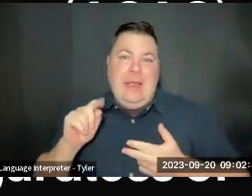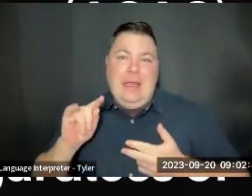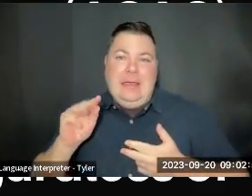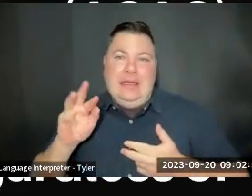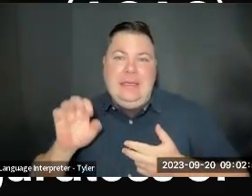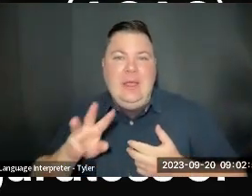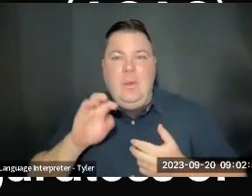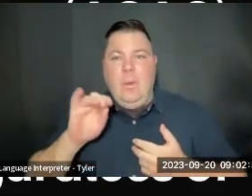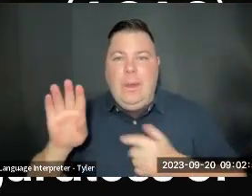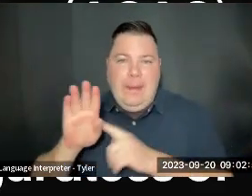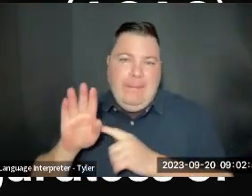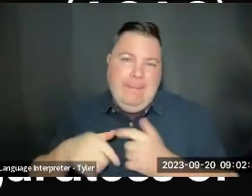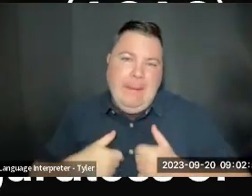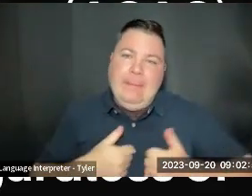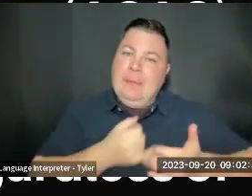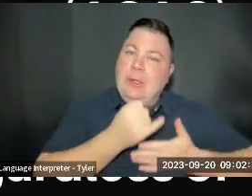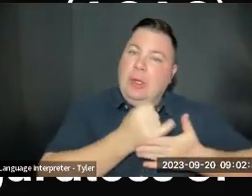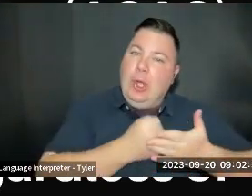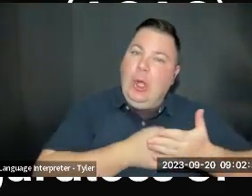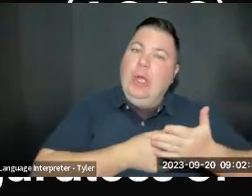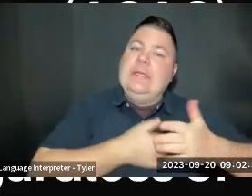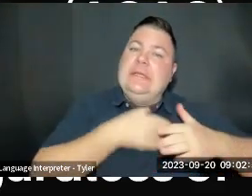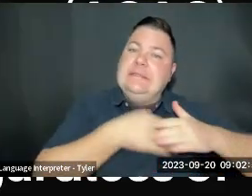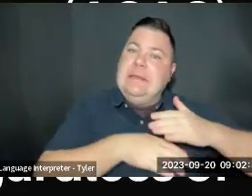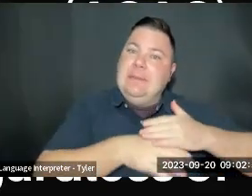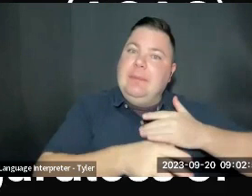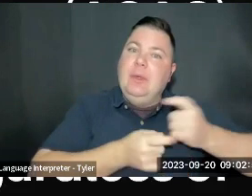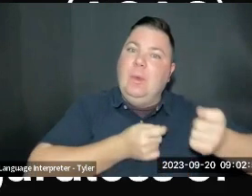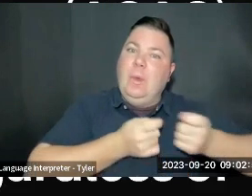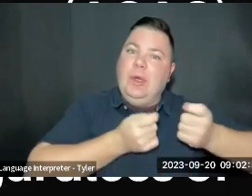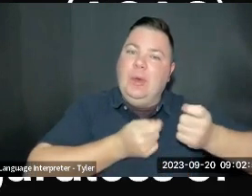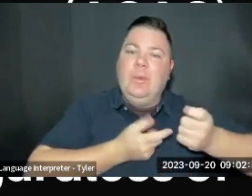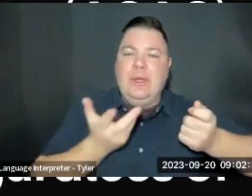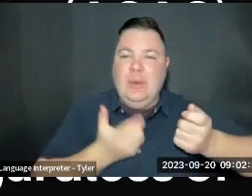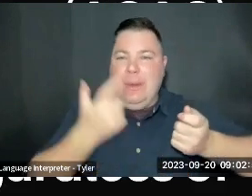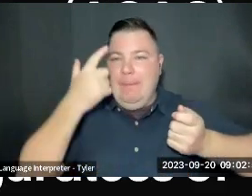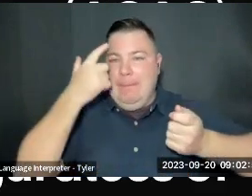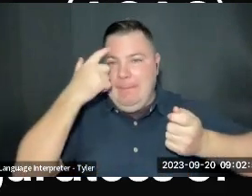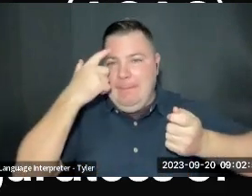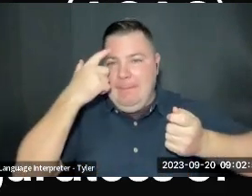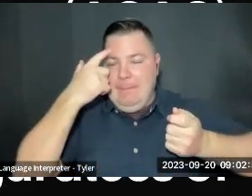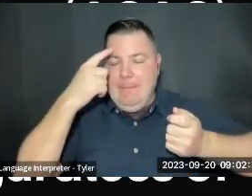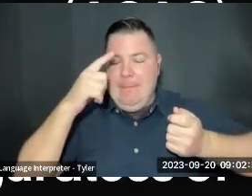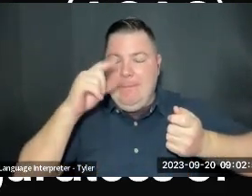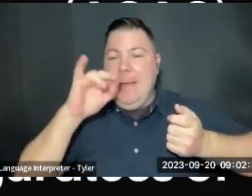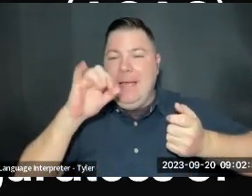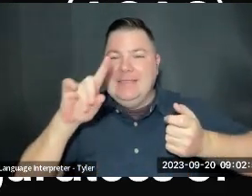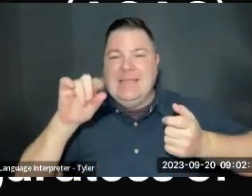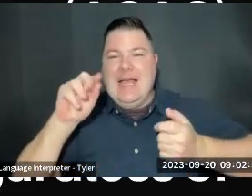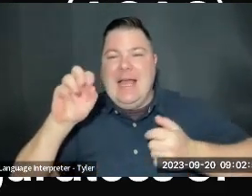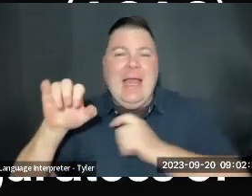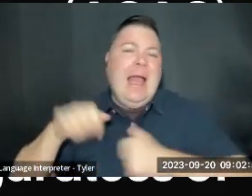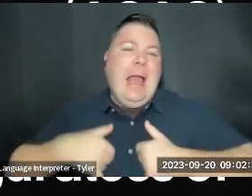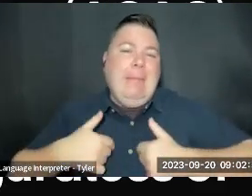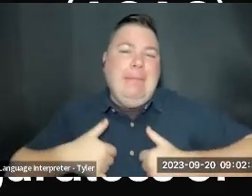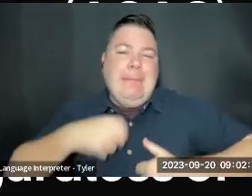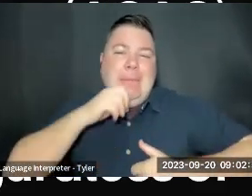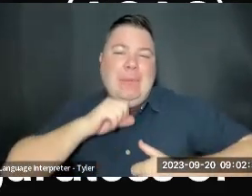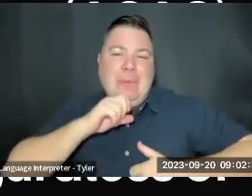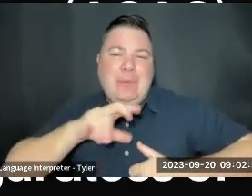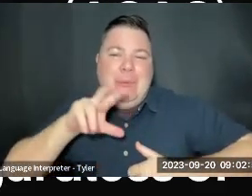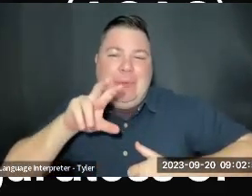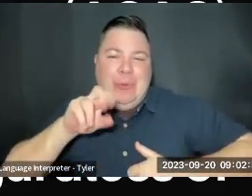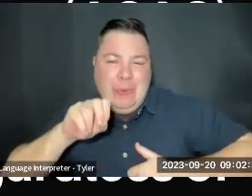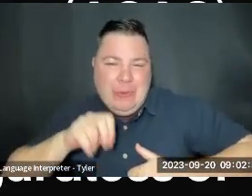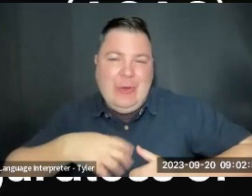and Accessibility Coordinator with MindsEye. I'll be your facilitator today. I'm a 30-year-old white woman with long brown